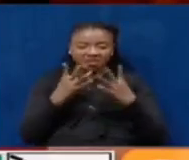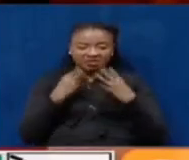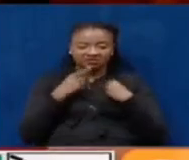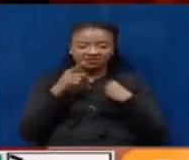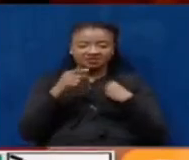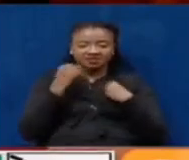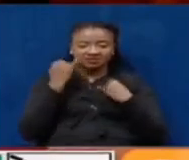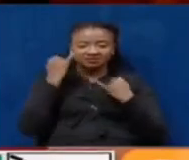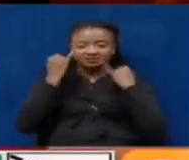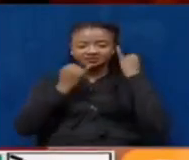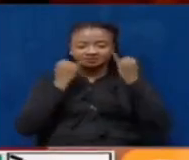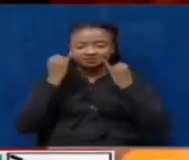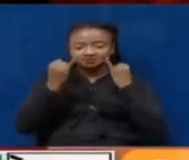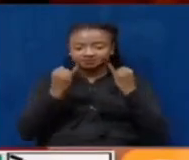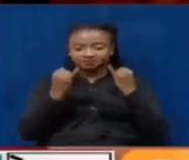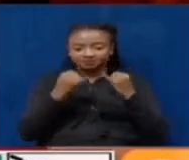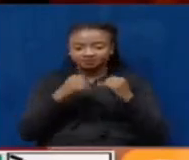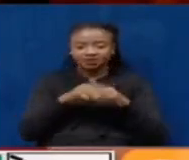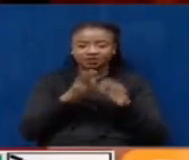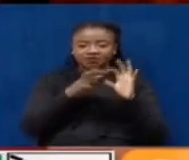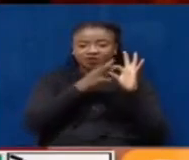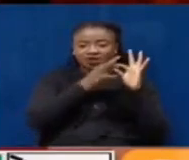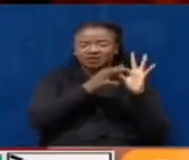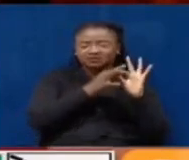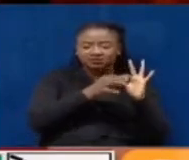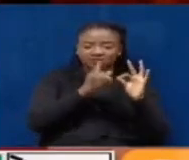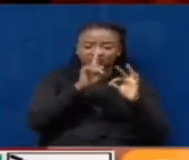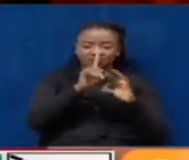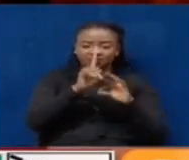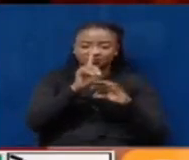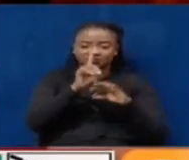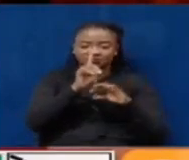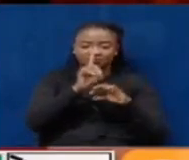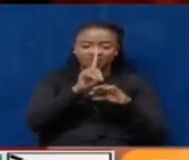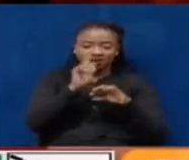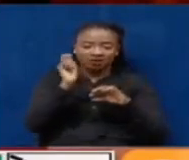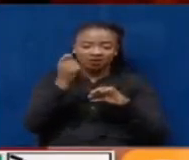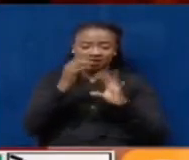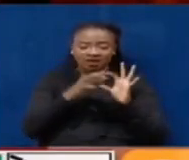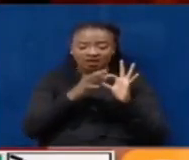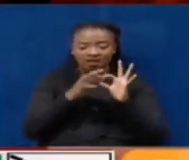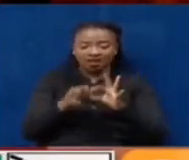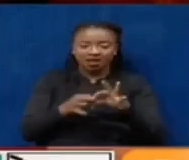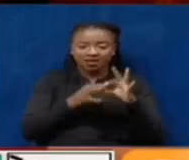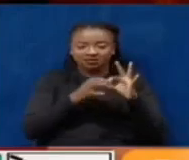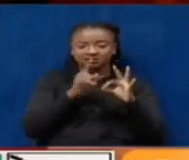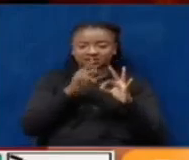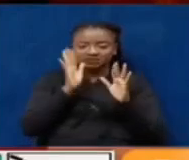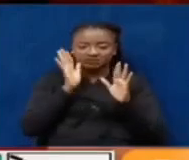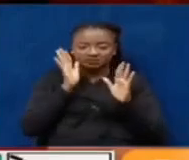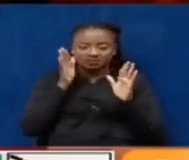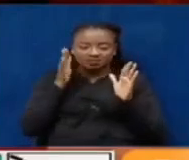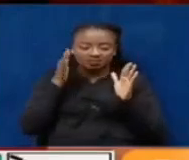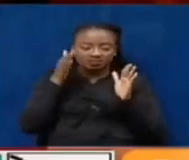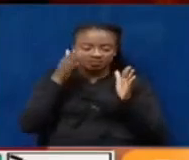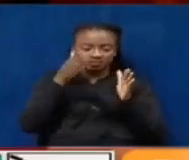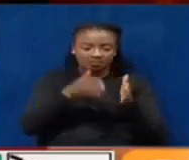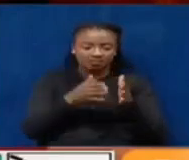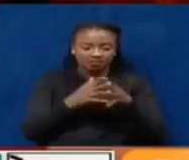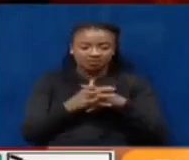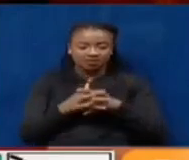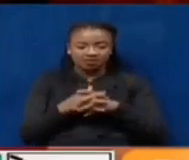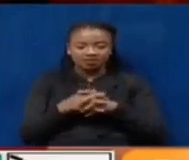of the Azimio One Kenya Alliance are totally and grossly opposed to the